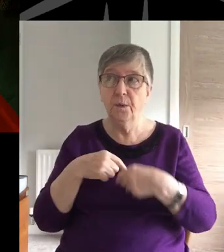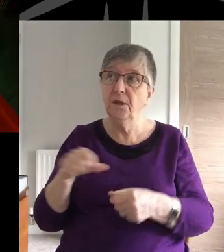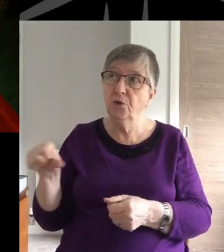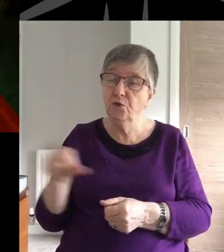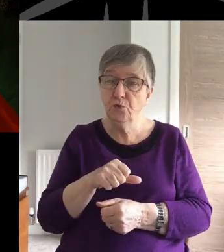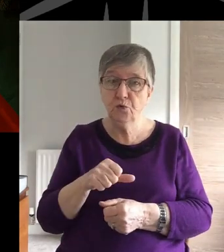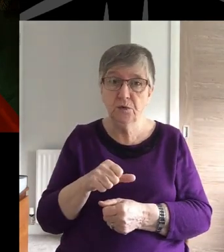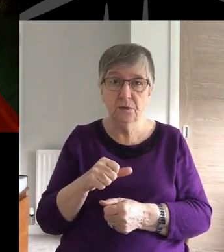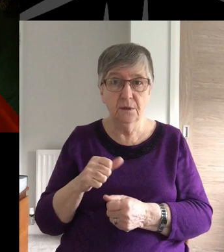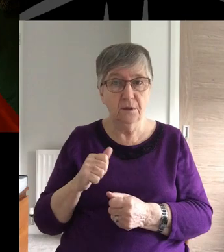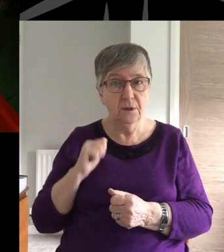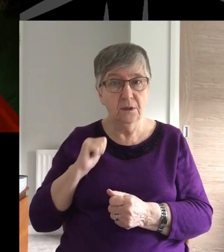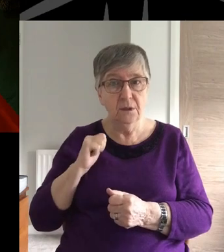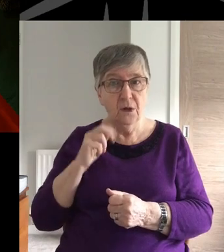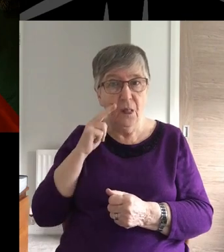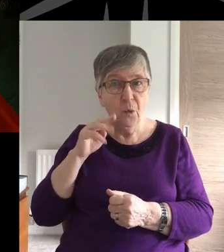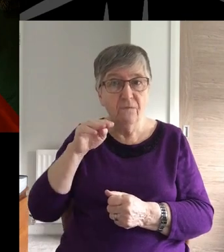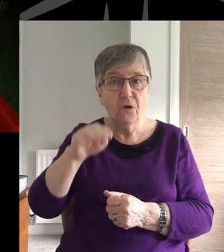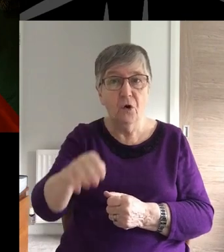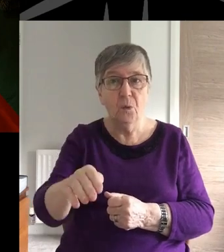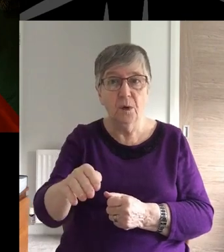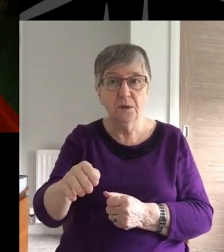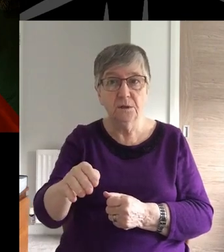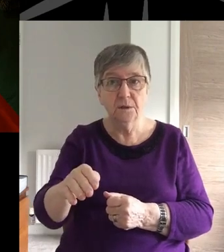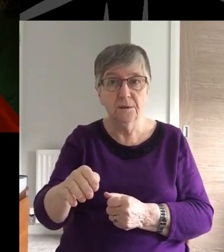to anticipate.